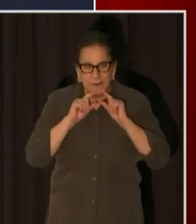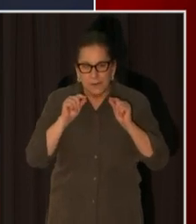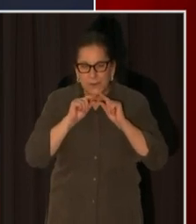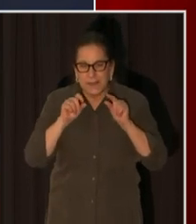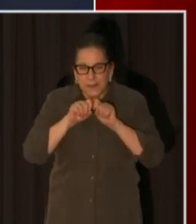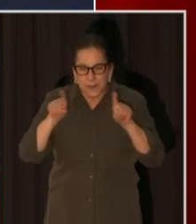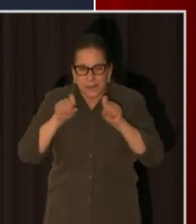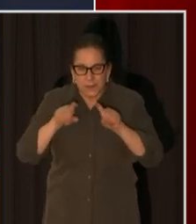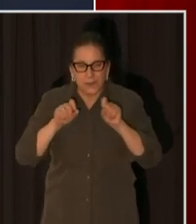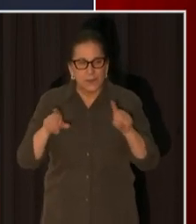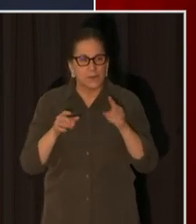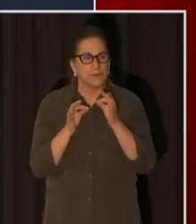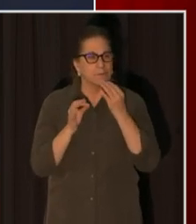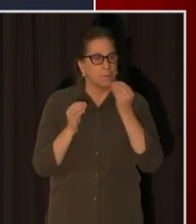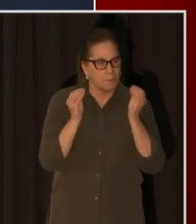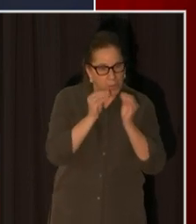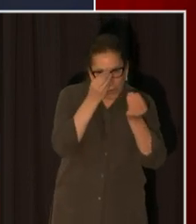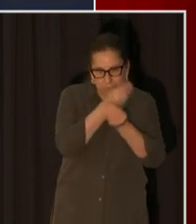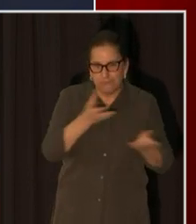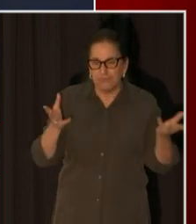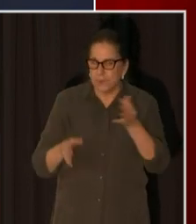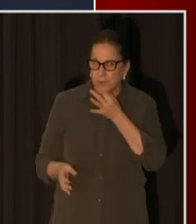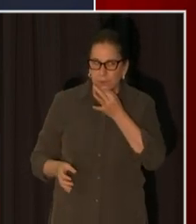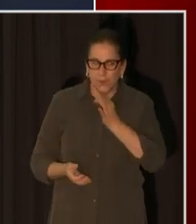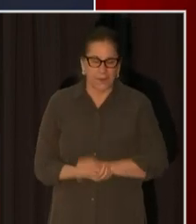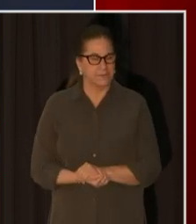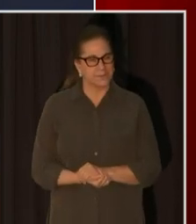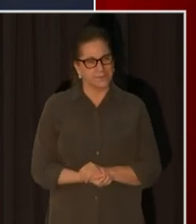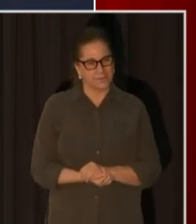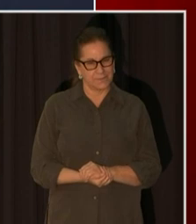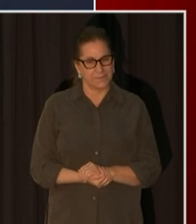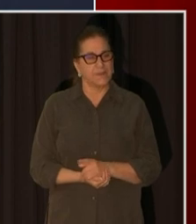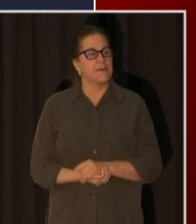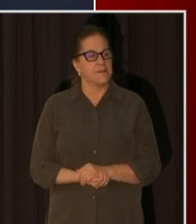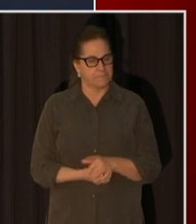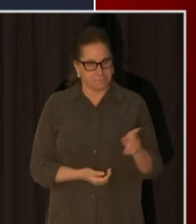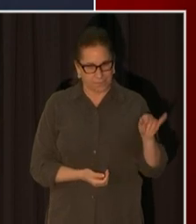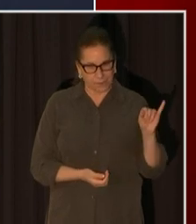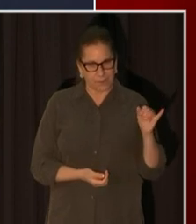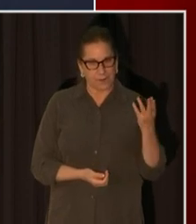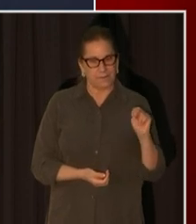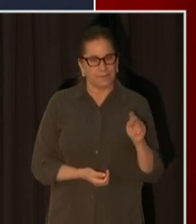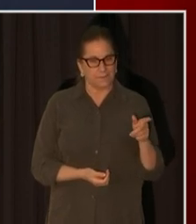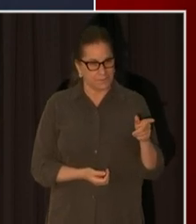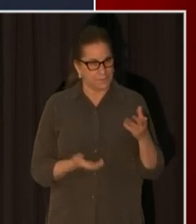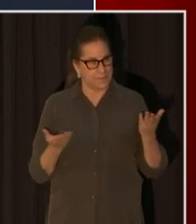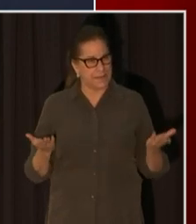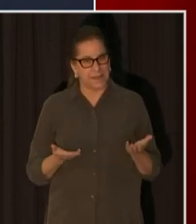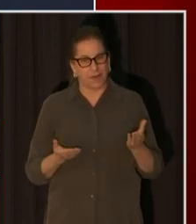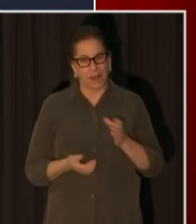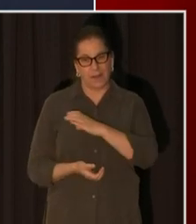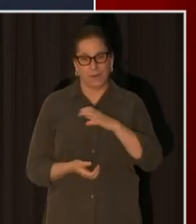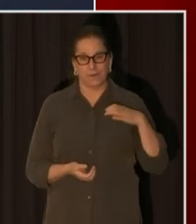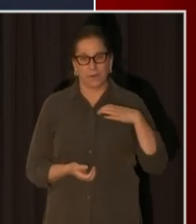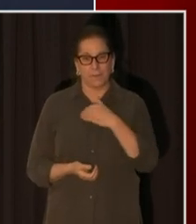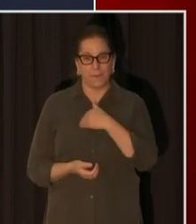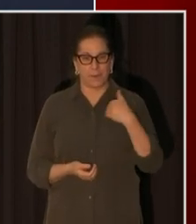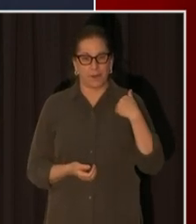examples out to folks. I have an article that should be out in the Boston Globe in the next couple days that